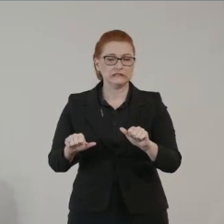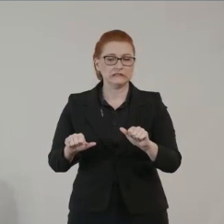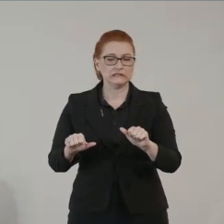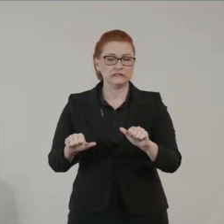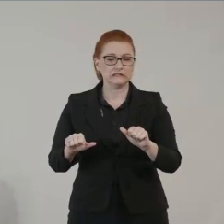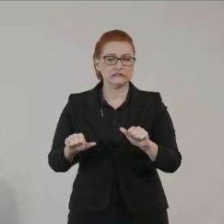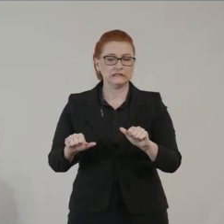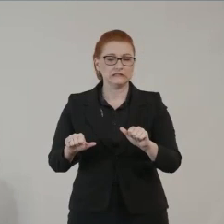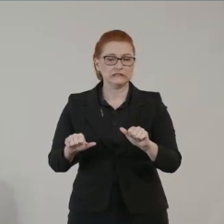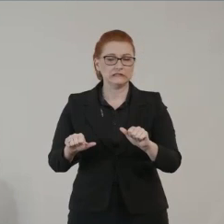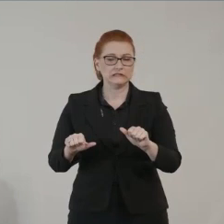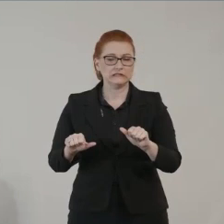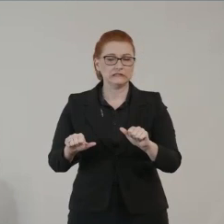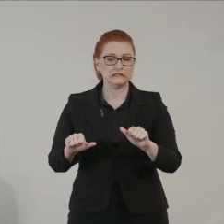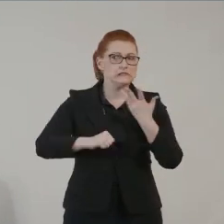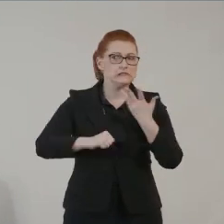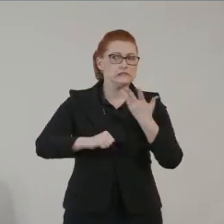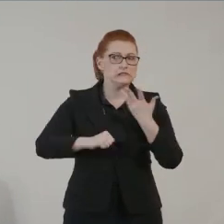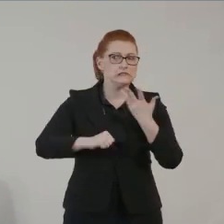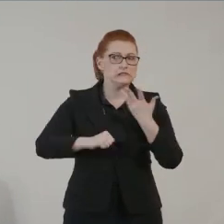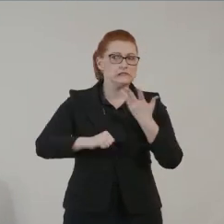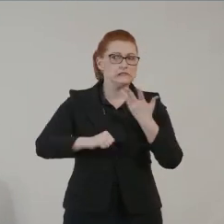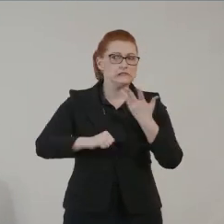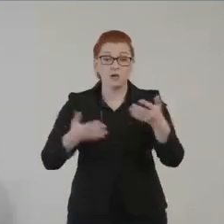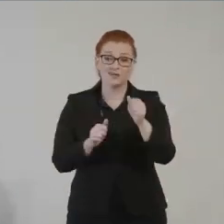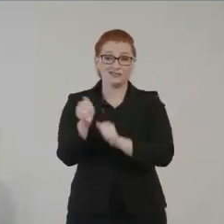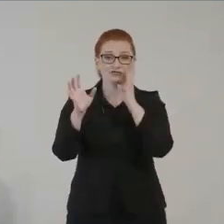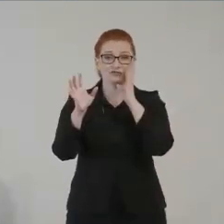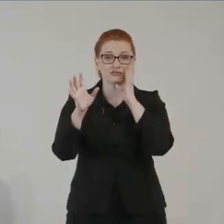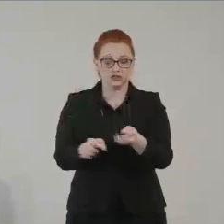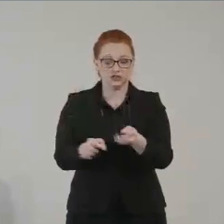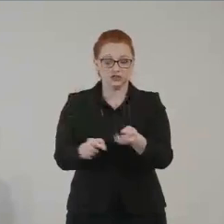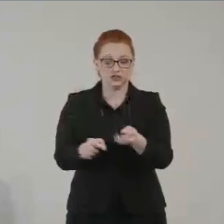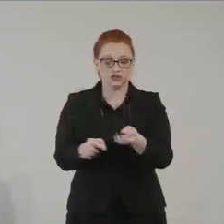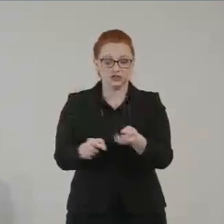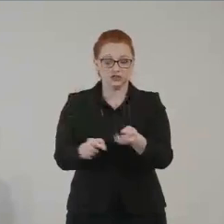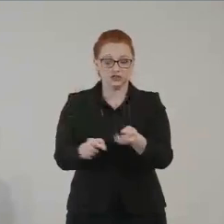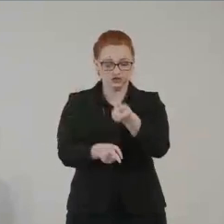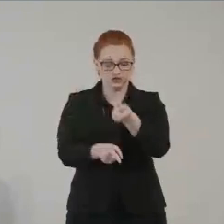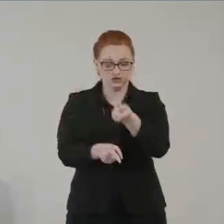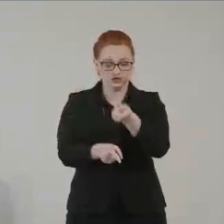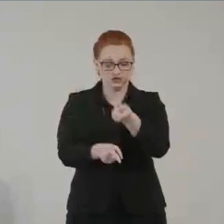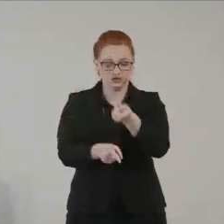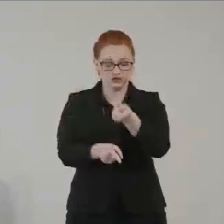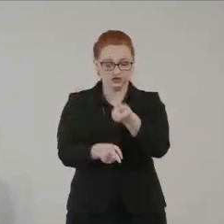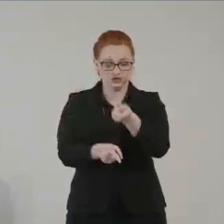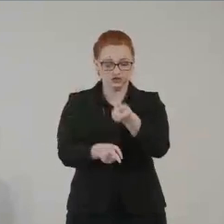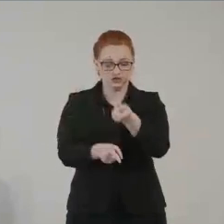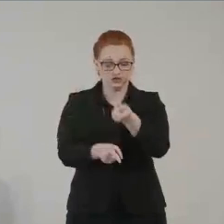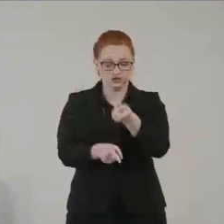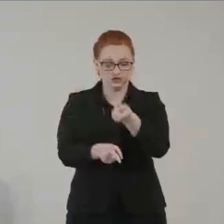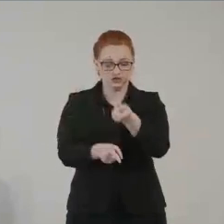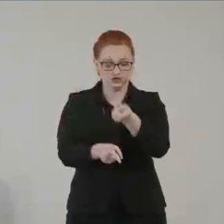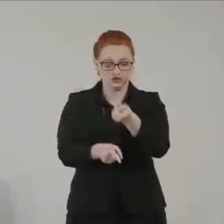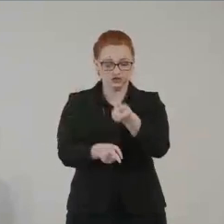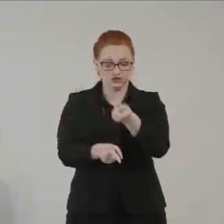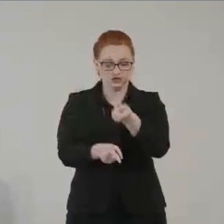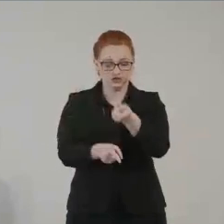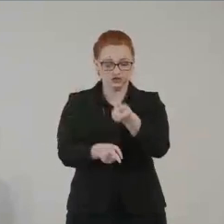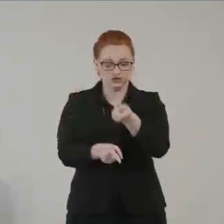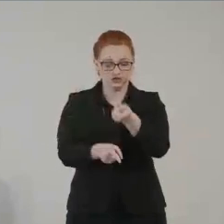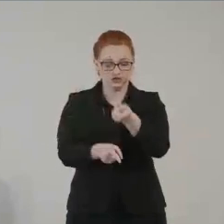the right decision at the right time, given where we were in terms of the curve, the numbers